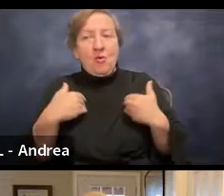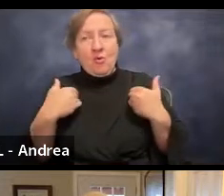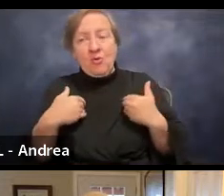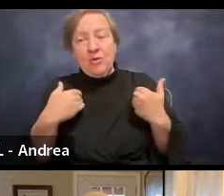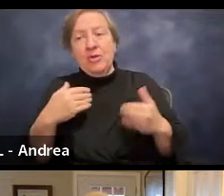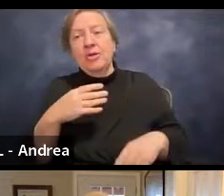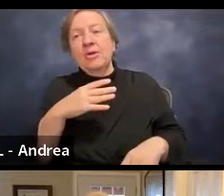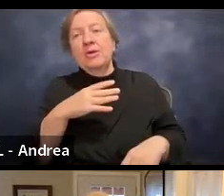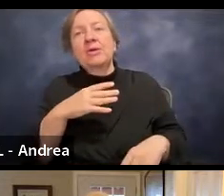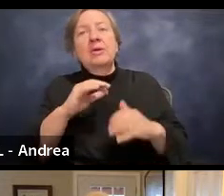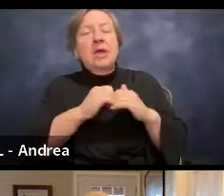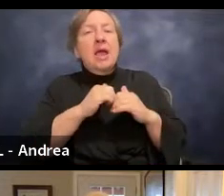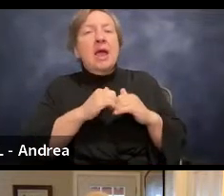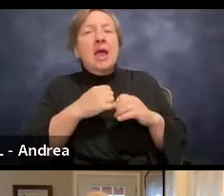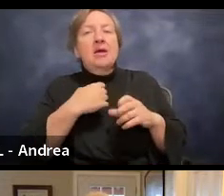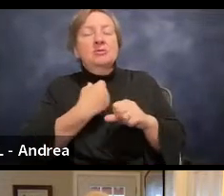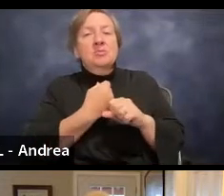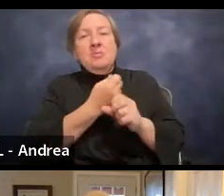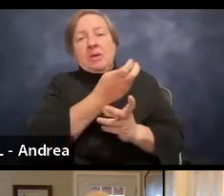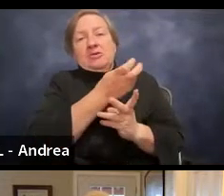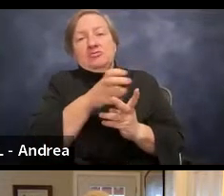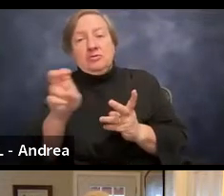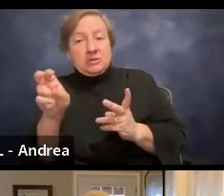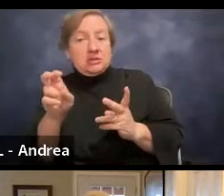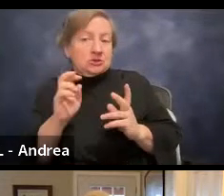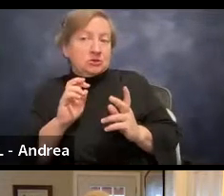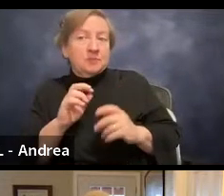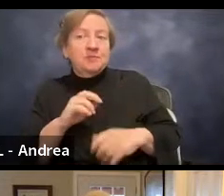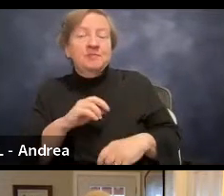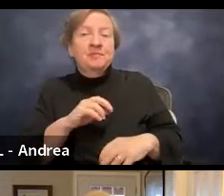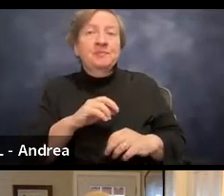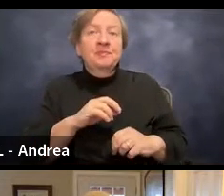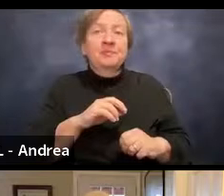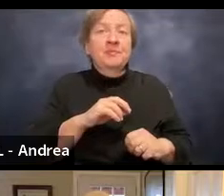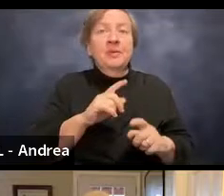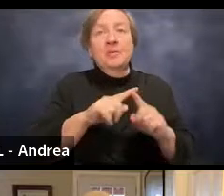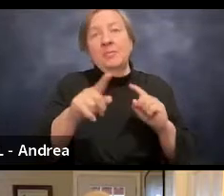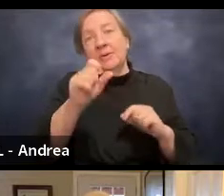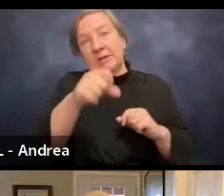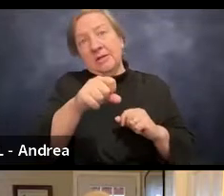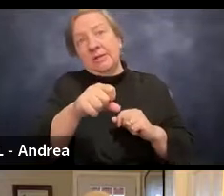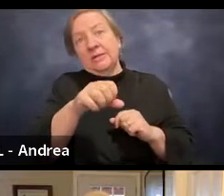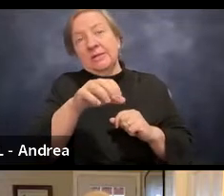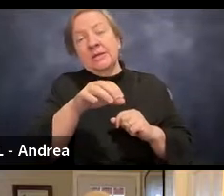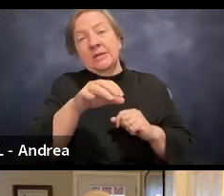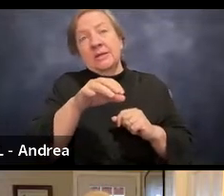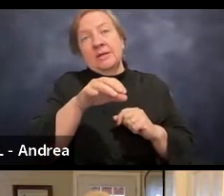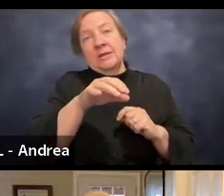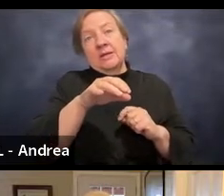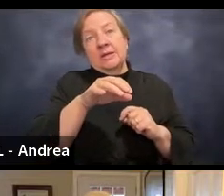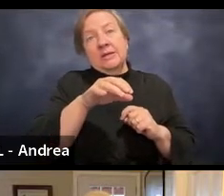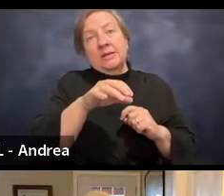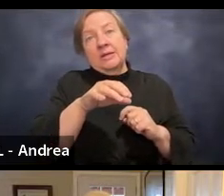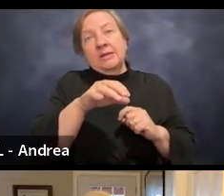and, how do we make that transition? But yes, it's